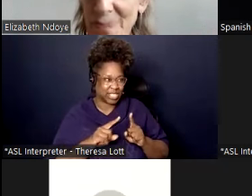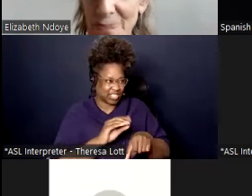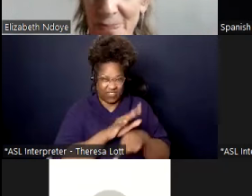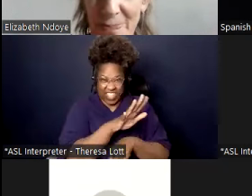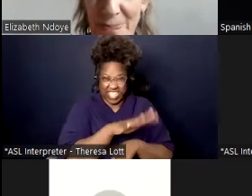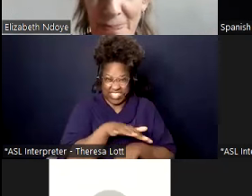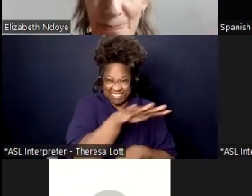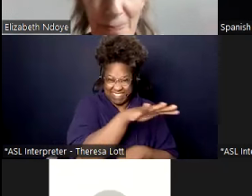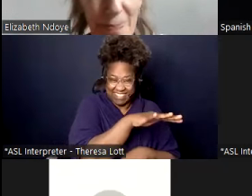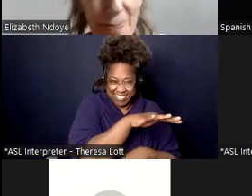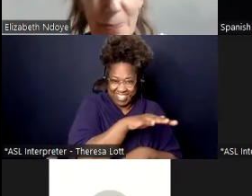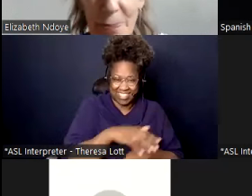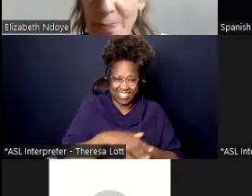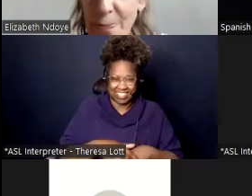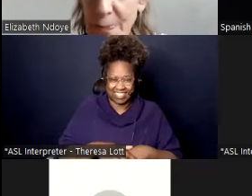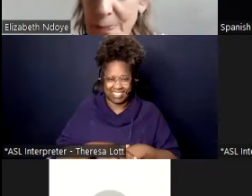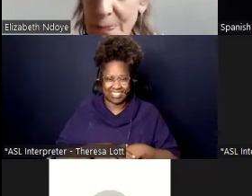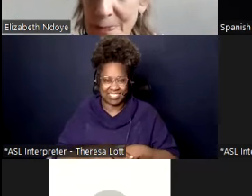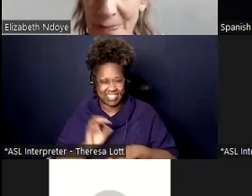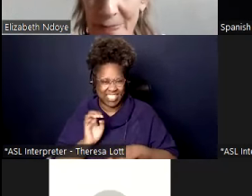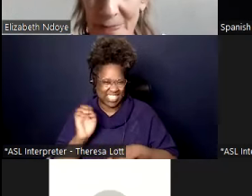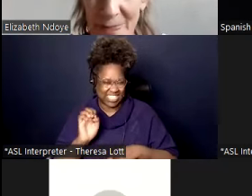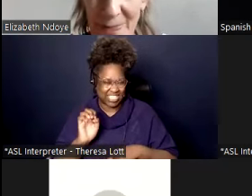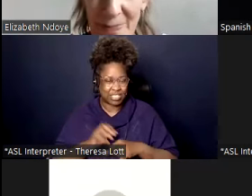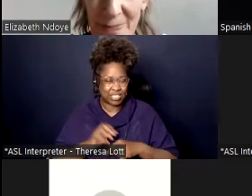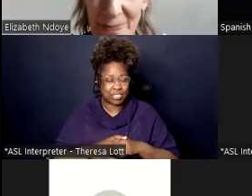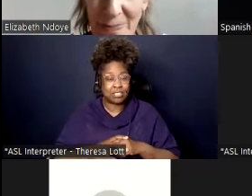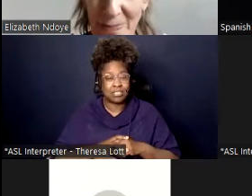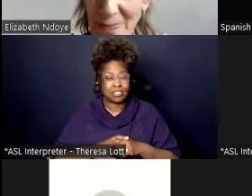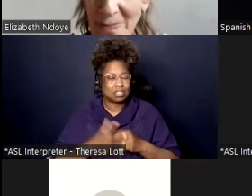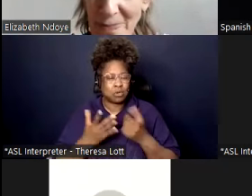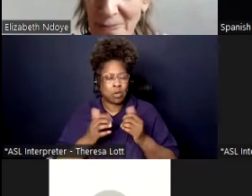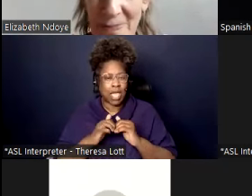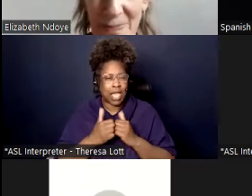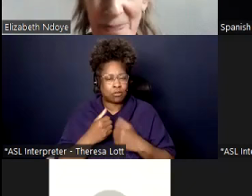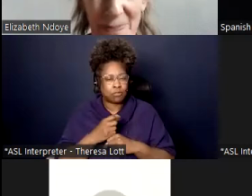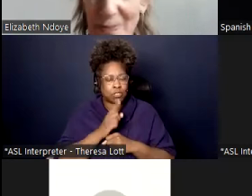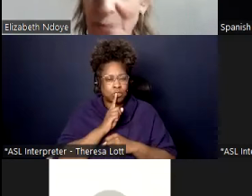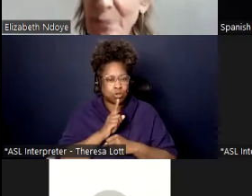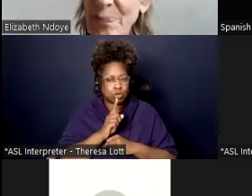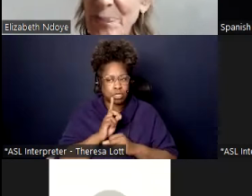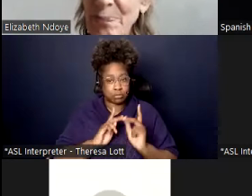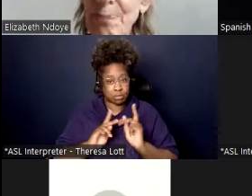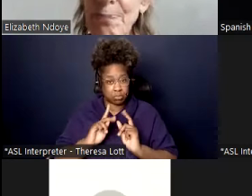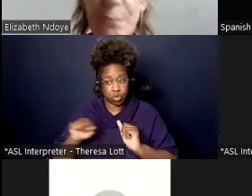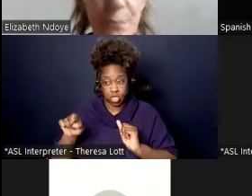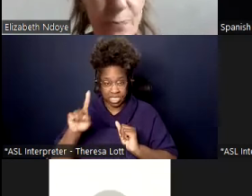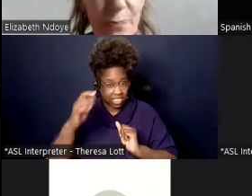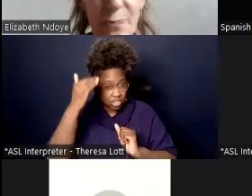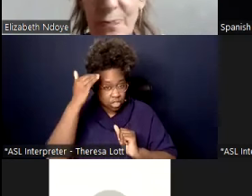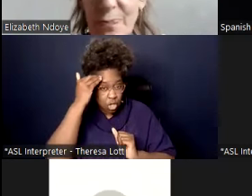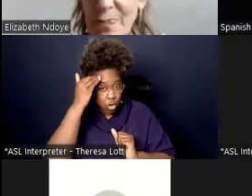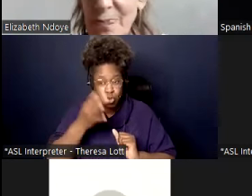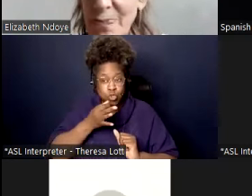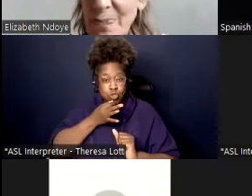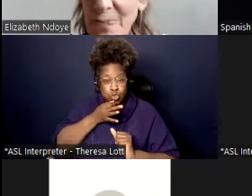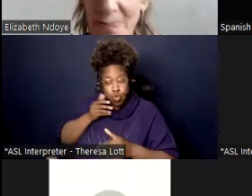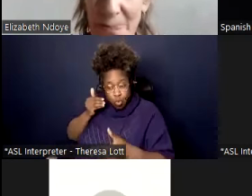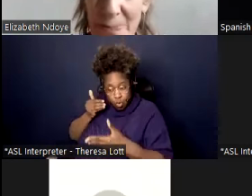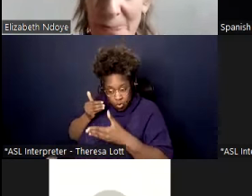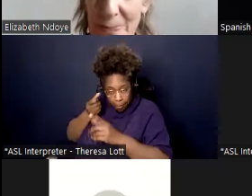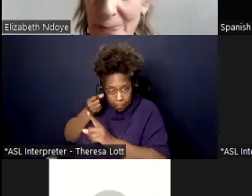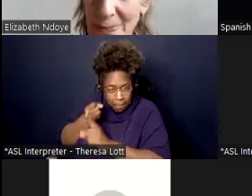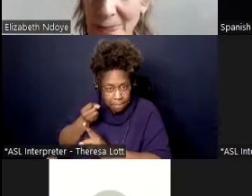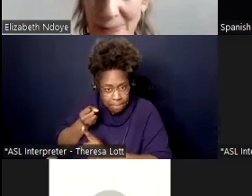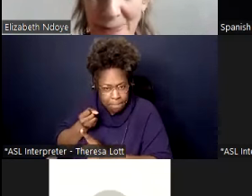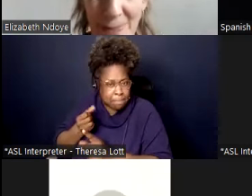people down in the east ward. And so how are we making sure that the people who need to know about the imminent dangers are aware, and